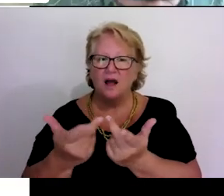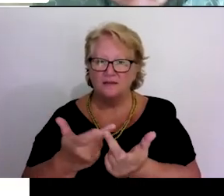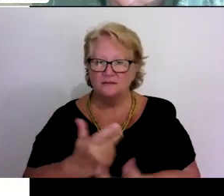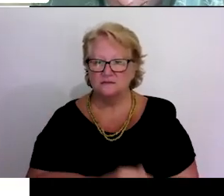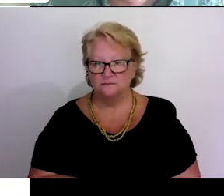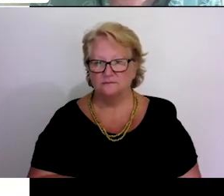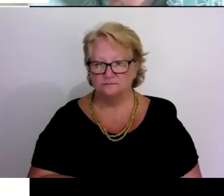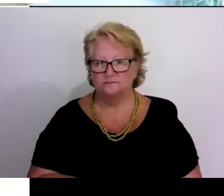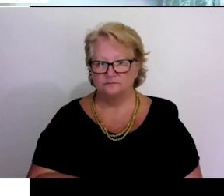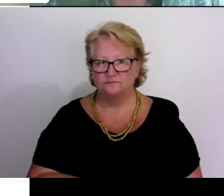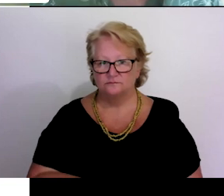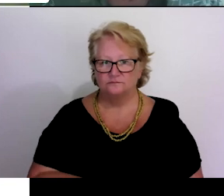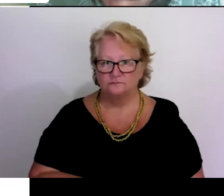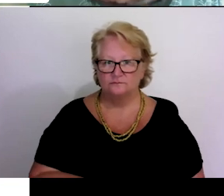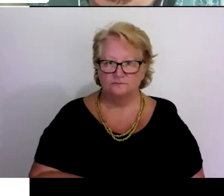others.